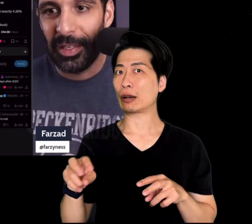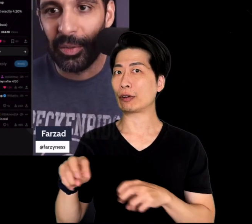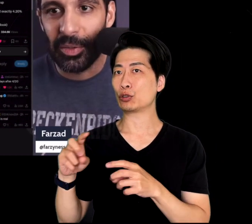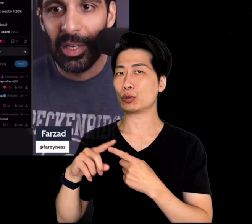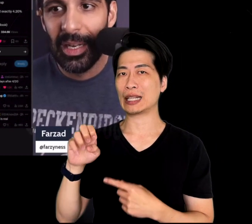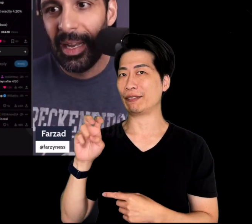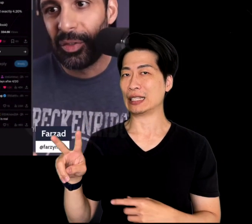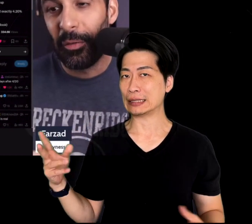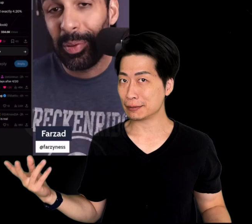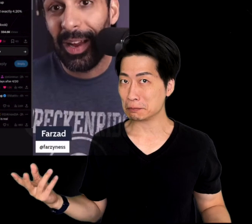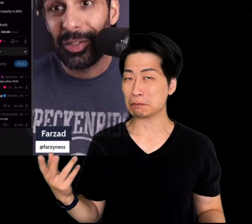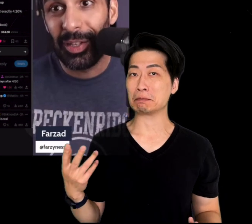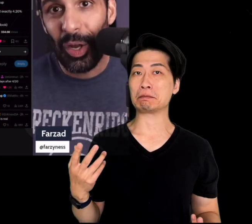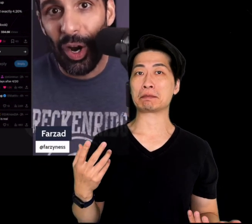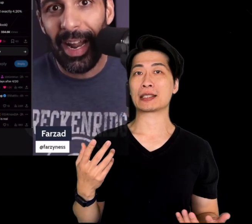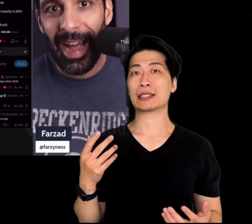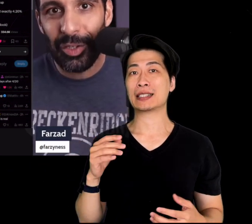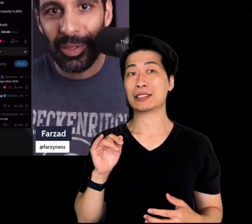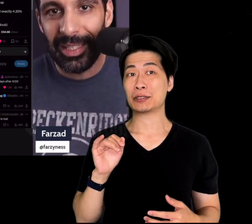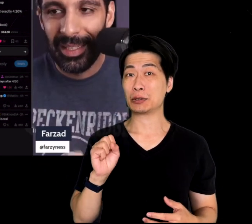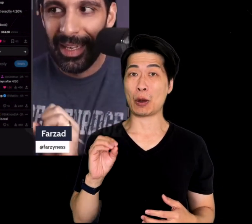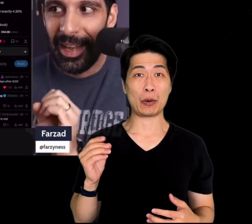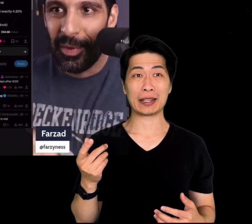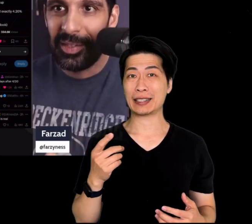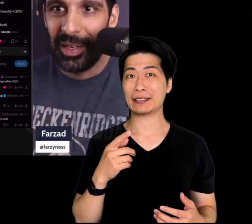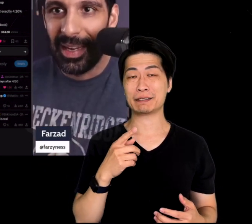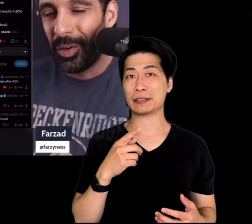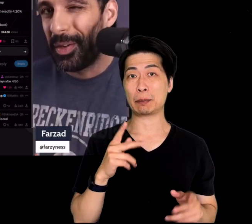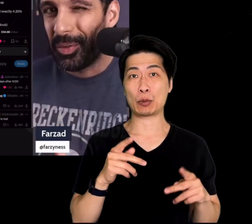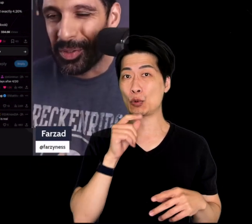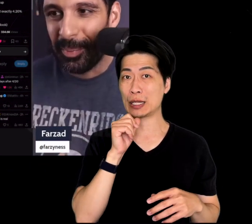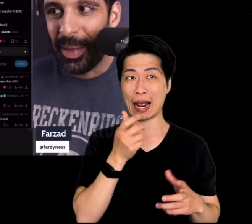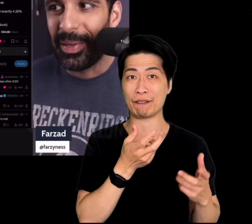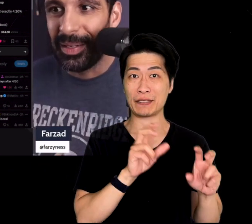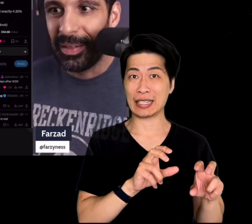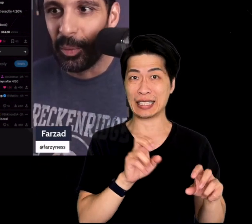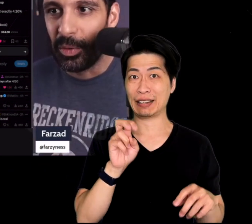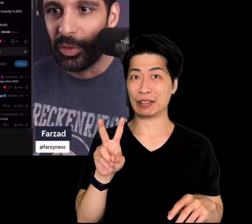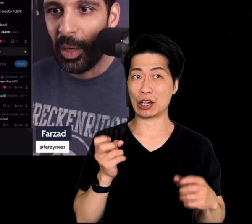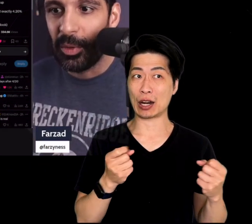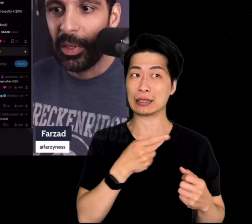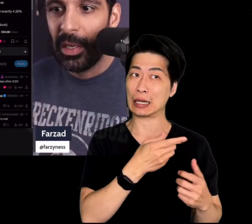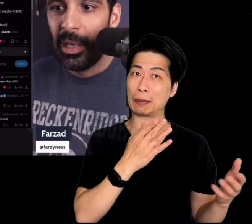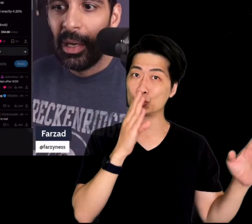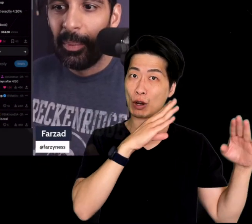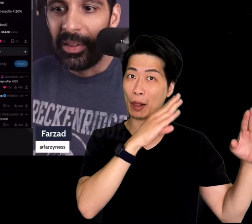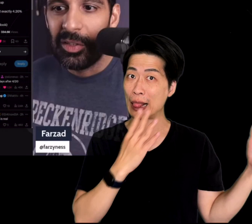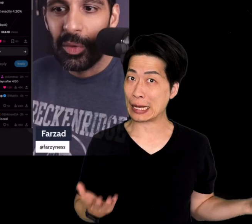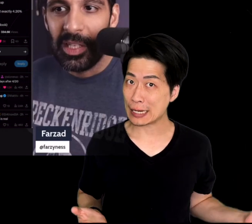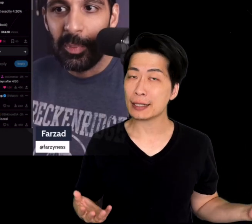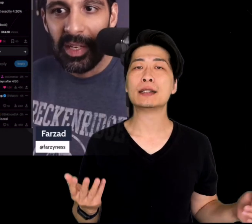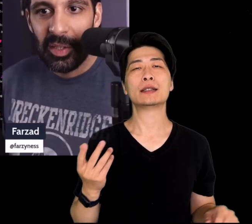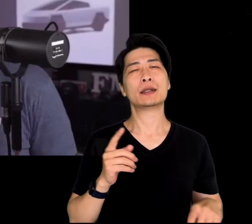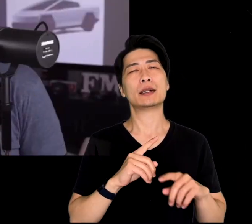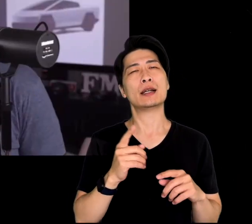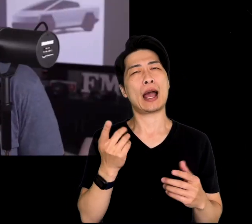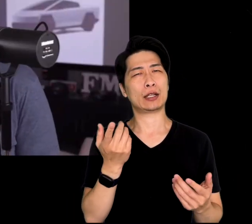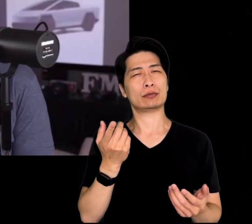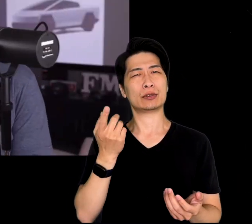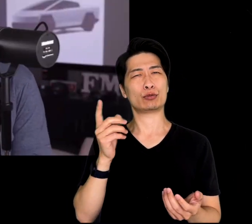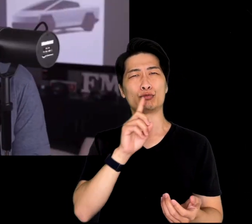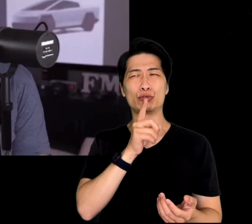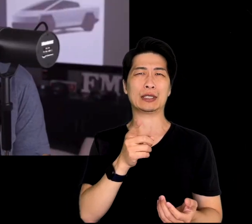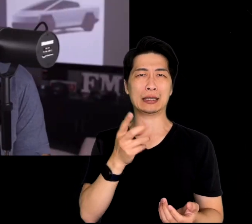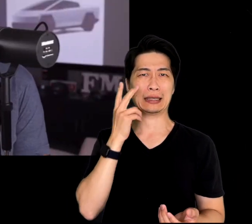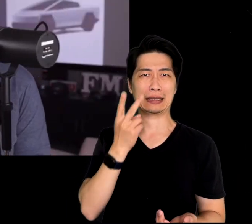electric vehicles. And so if players aren't actually investing in electric vehicles, they might be in a world of trouble. But this really speaks to the time